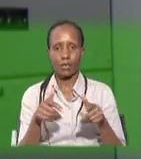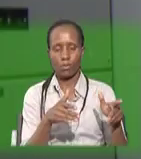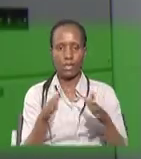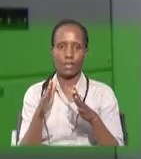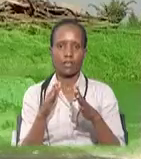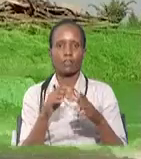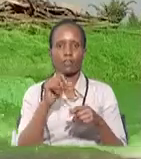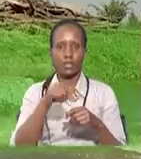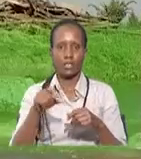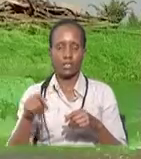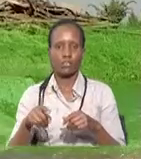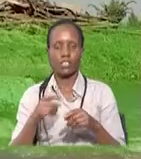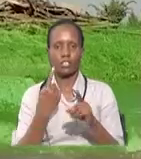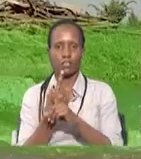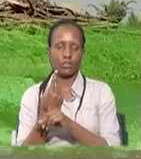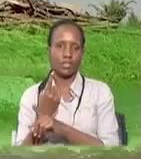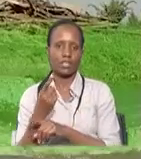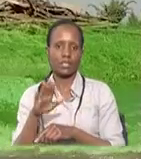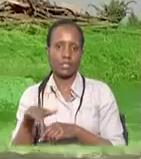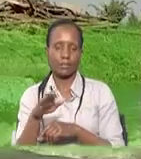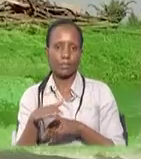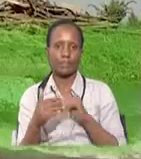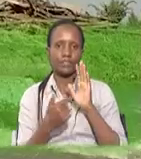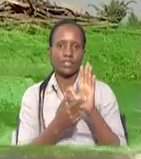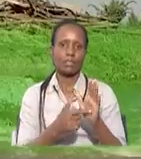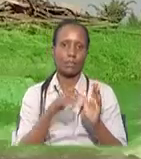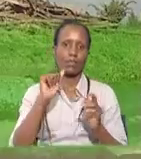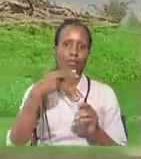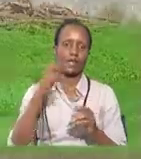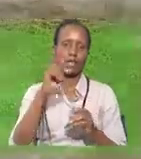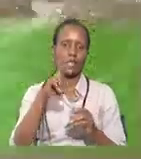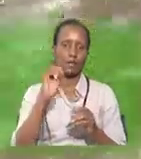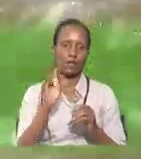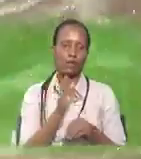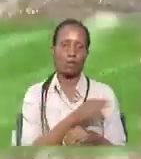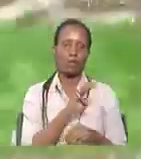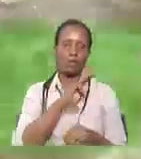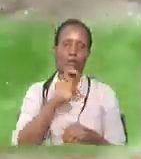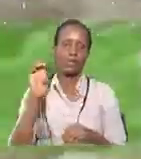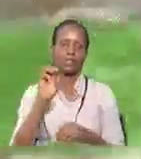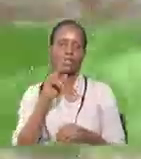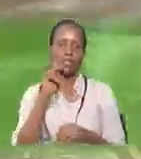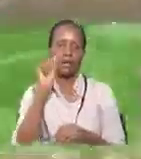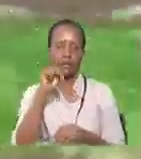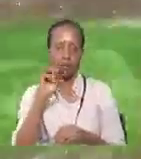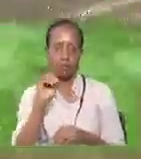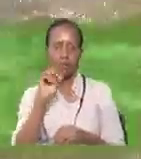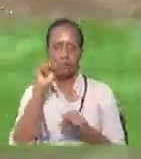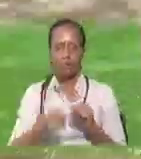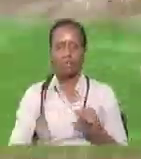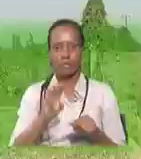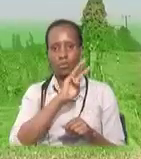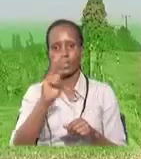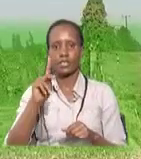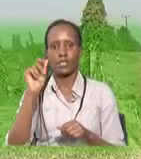system of irrigation in the following schemes: Ahero, West Kano, Southwest